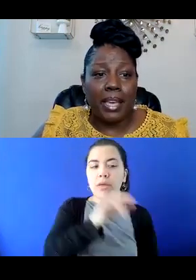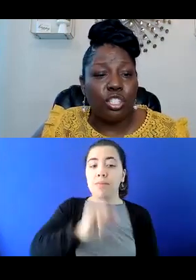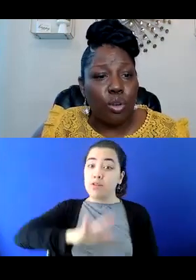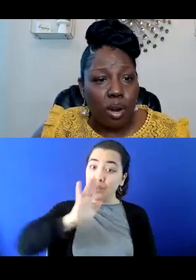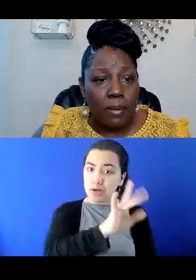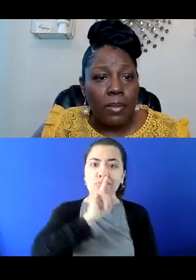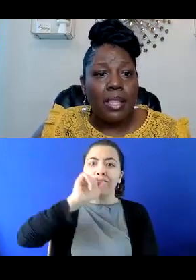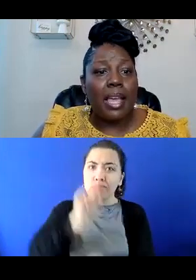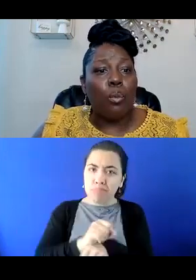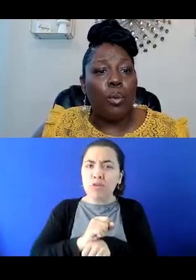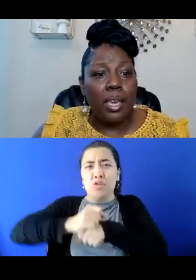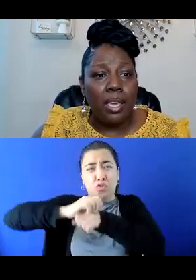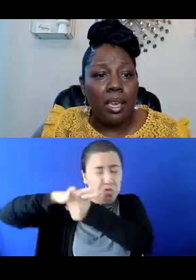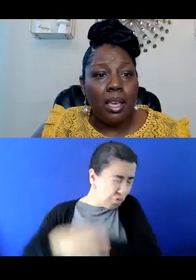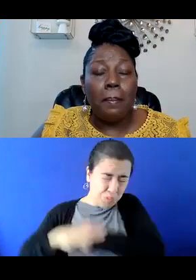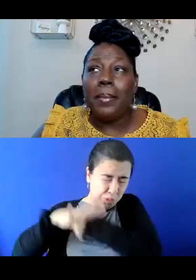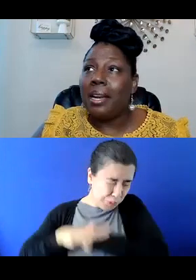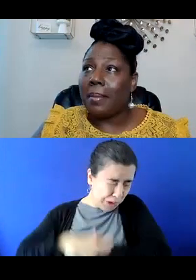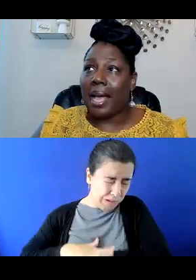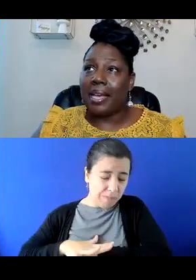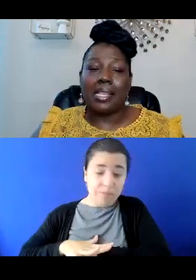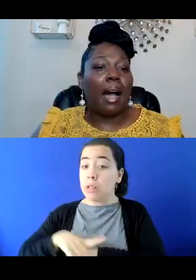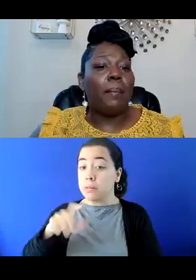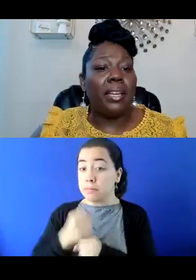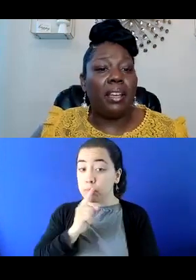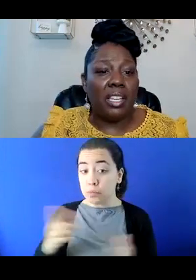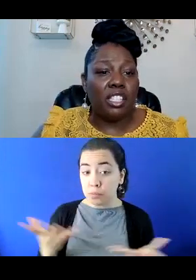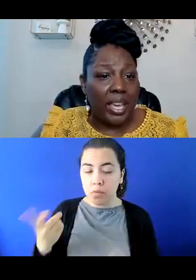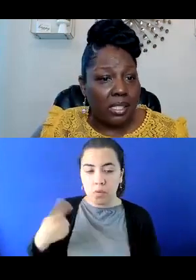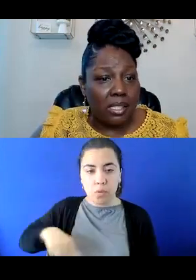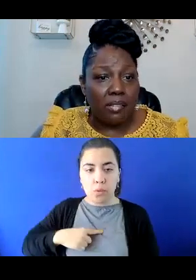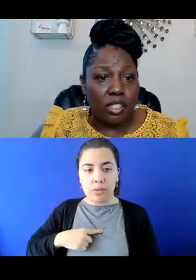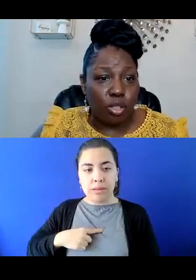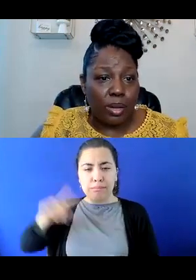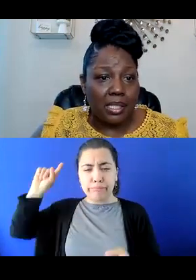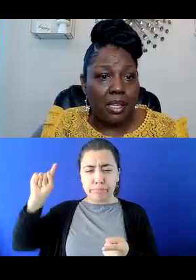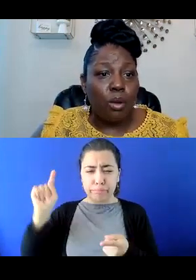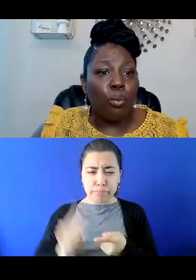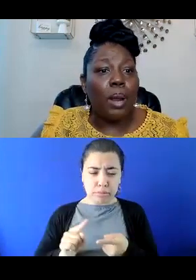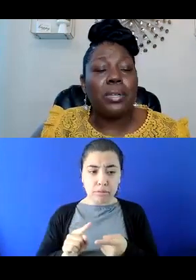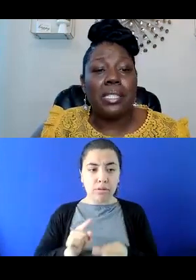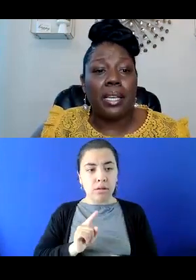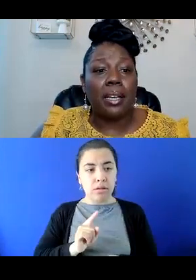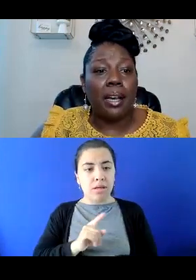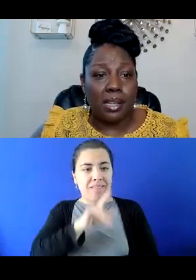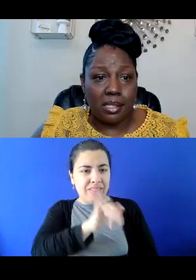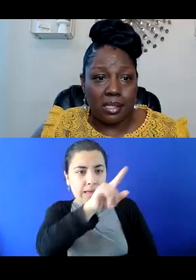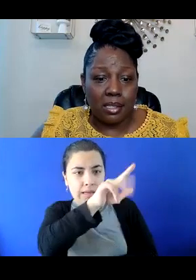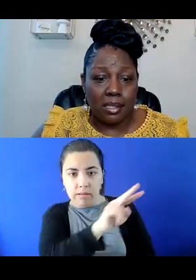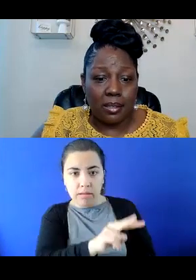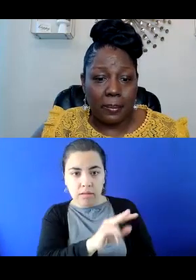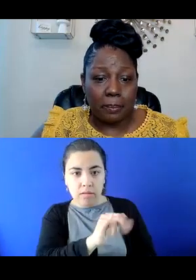to make sure that we minimize how many of these faces of distress represent